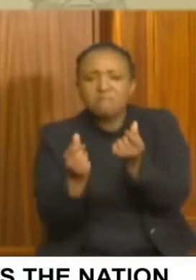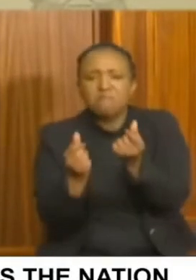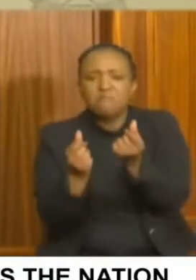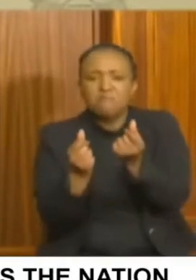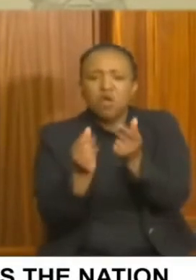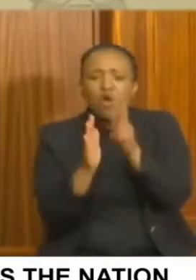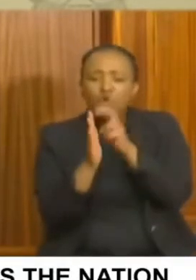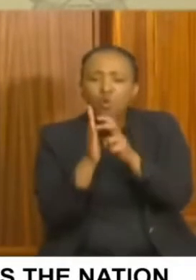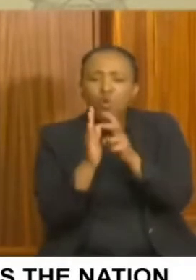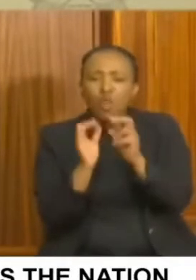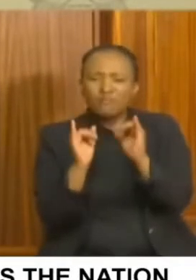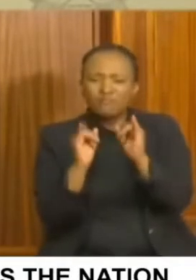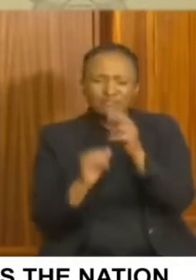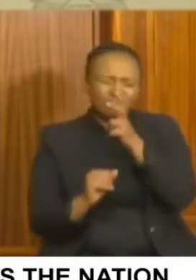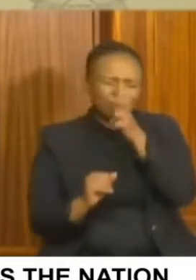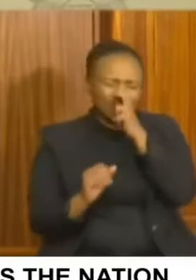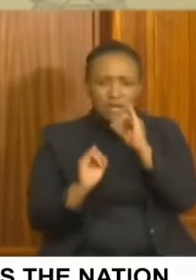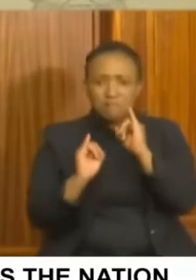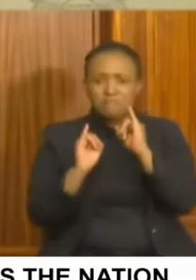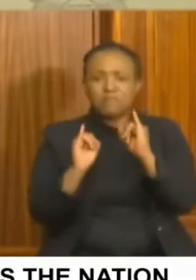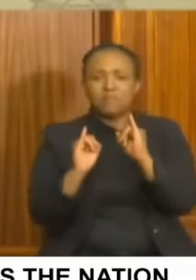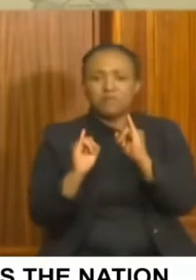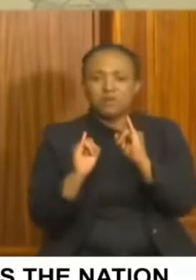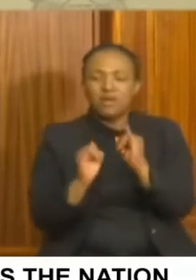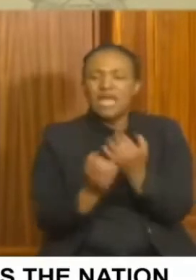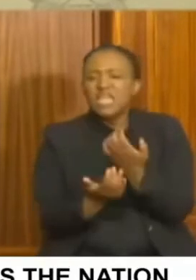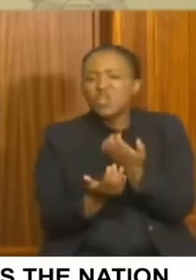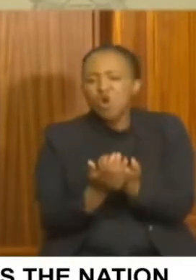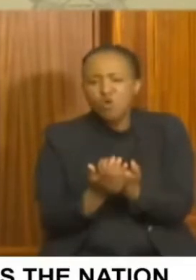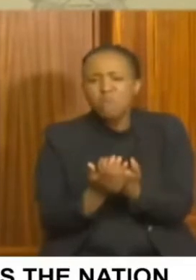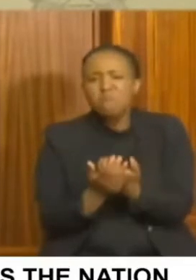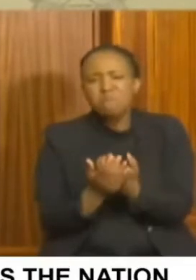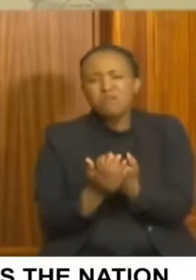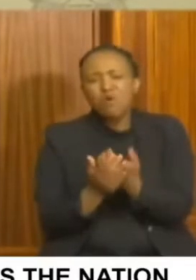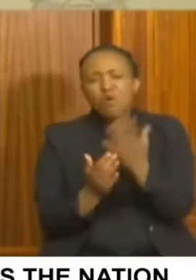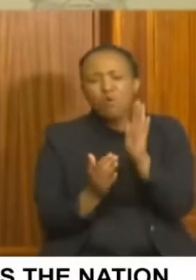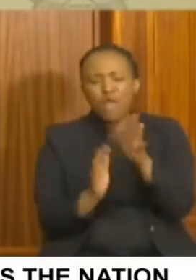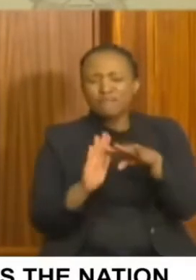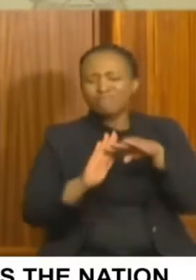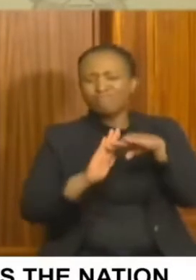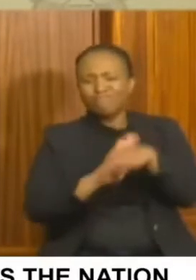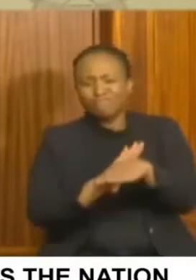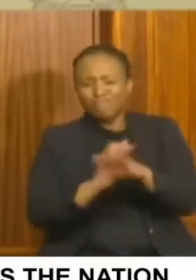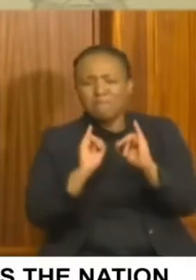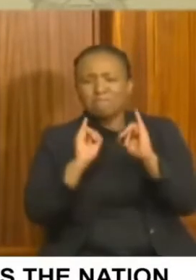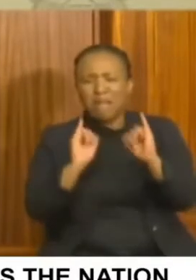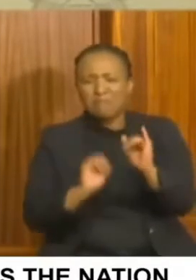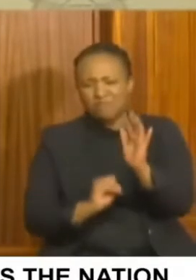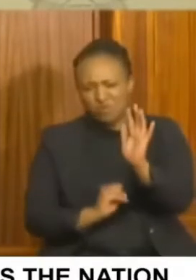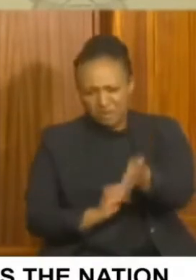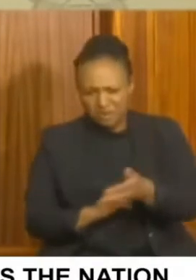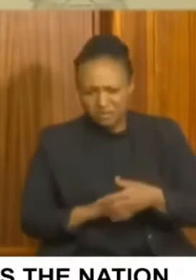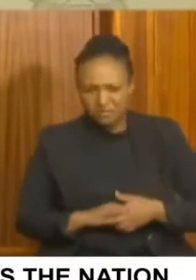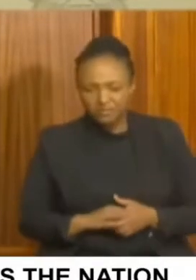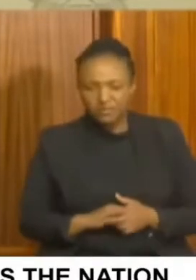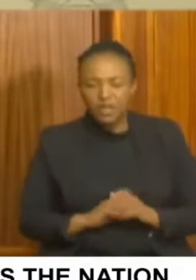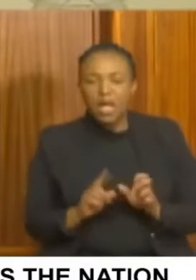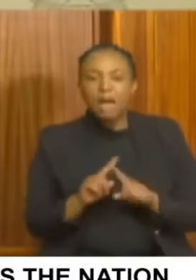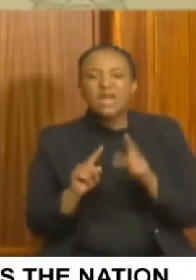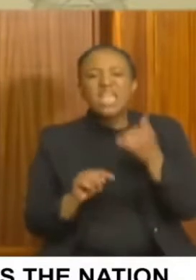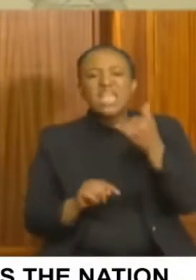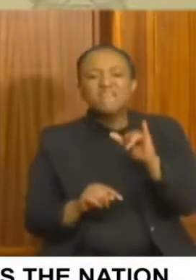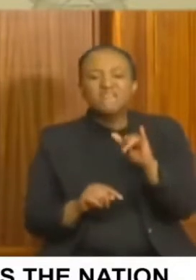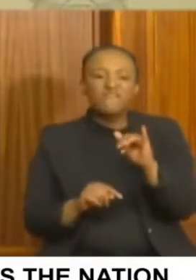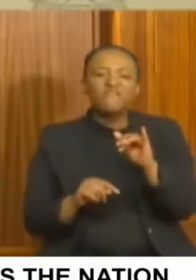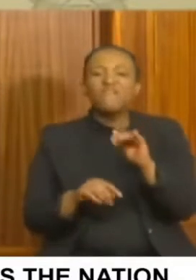impose measures that are too severe, the economy will suffer. Duh! What do you think has been happening for 18 months, genius? If we act too